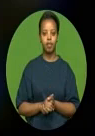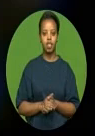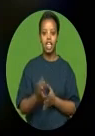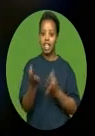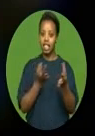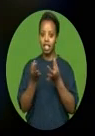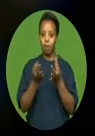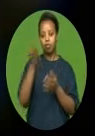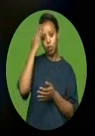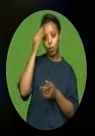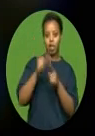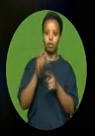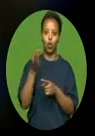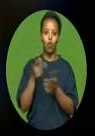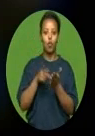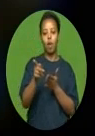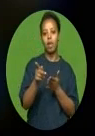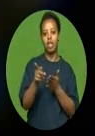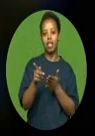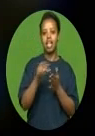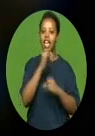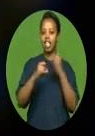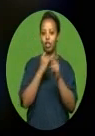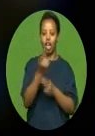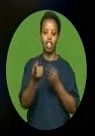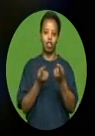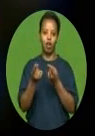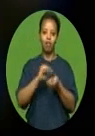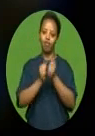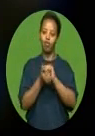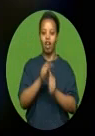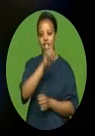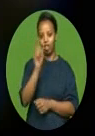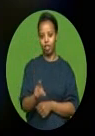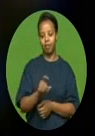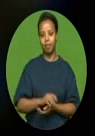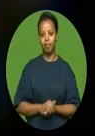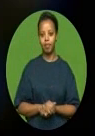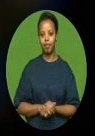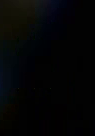Describe the common terms of payment in international trade transaction.